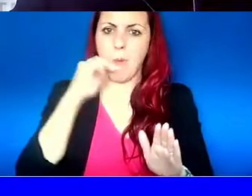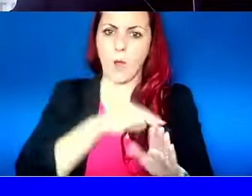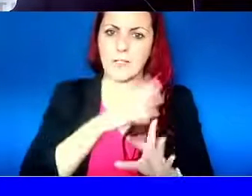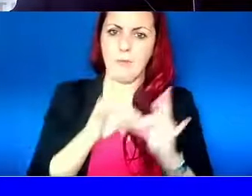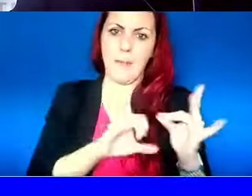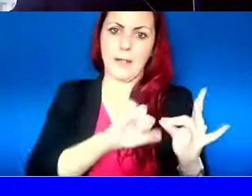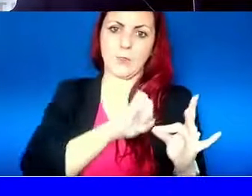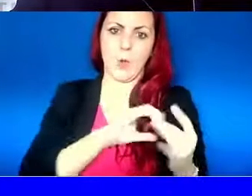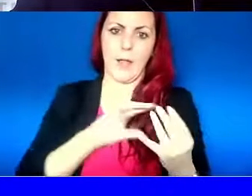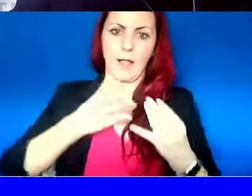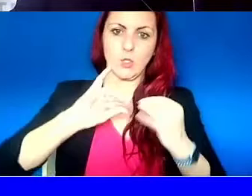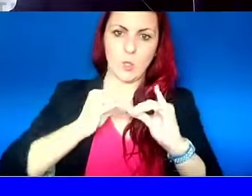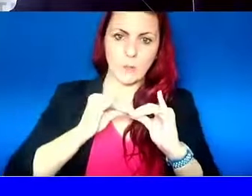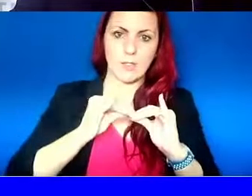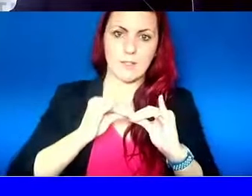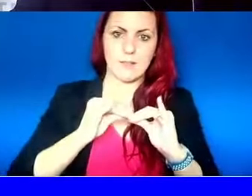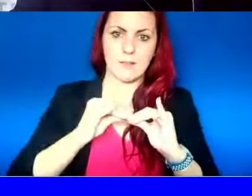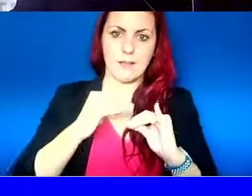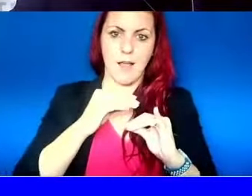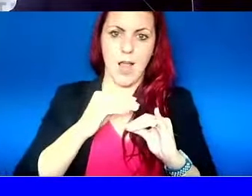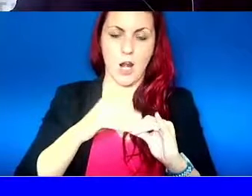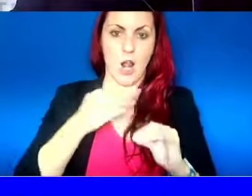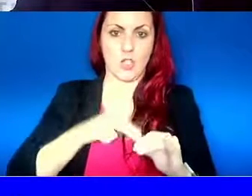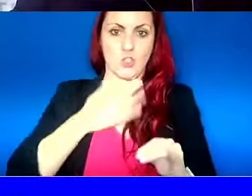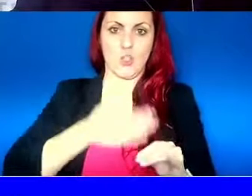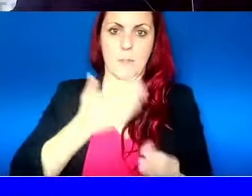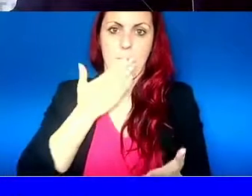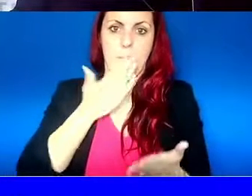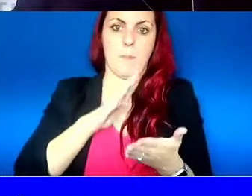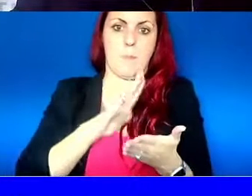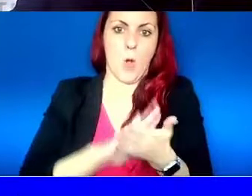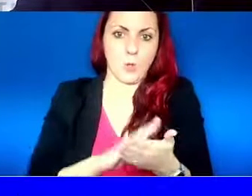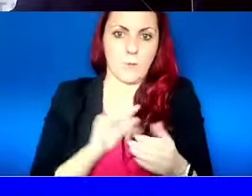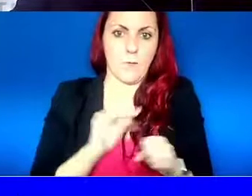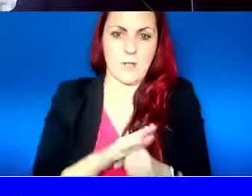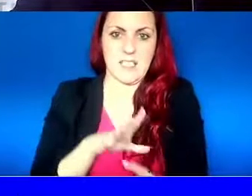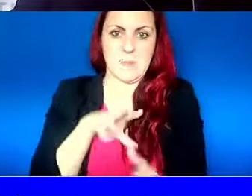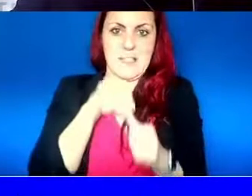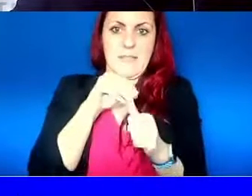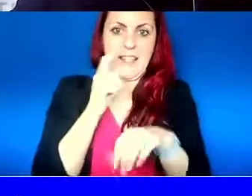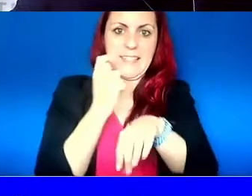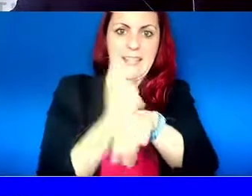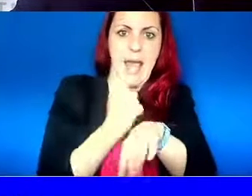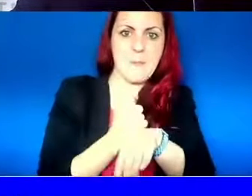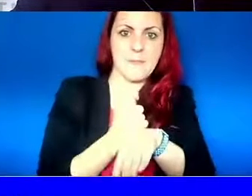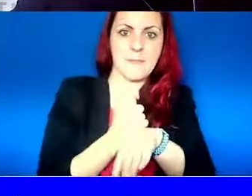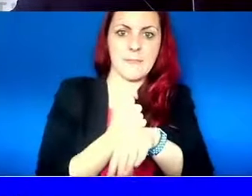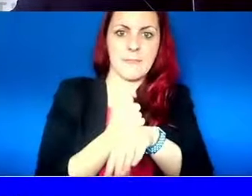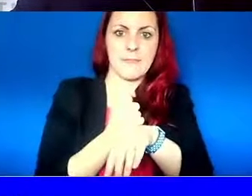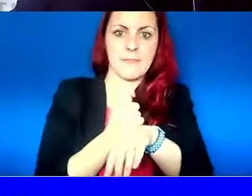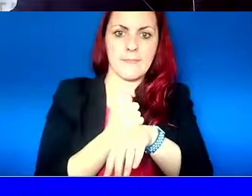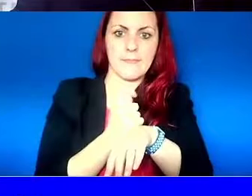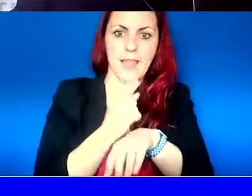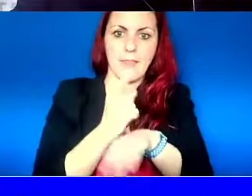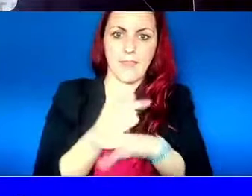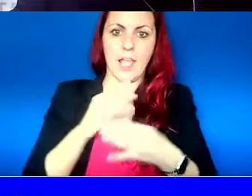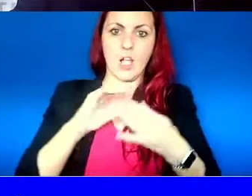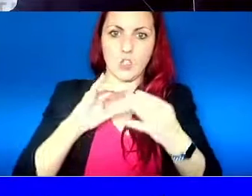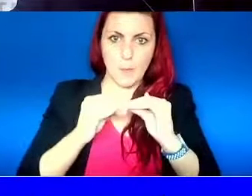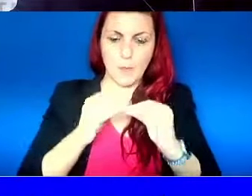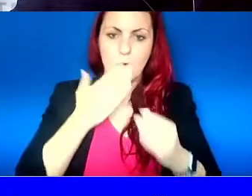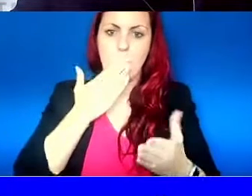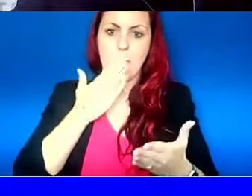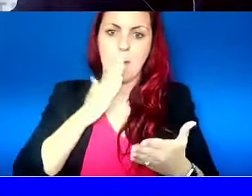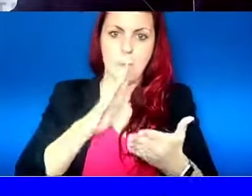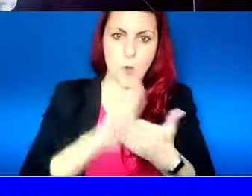that interpreters aren't simply booked for a particular time slot, but are actually the key to translate what